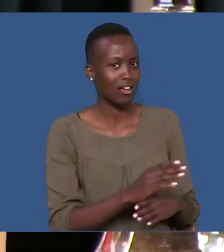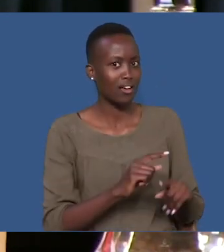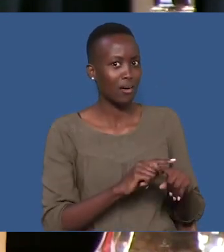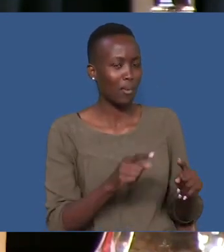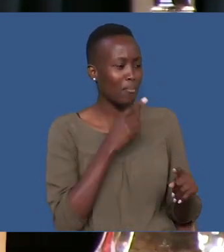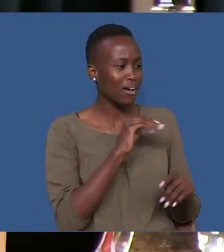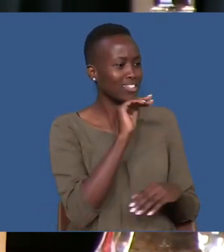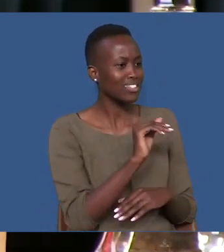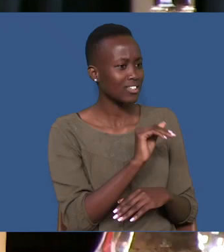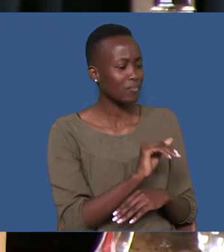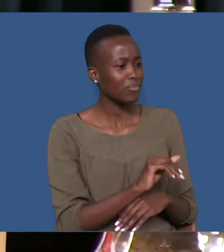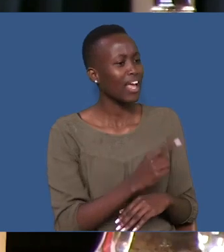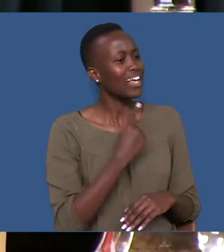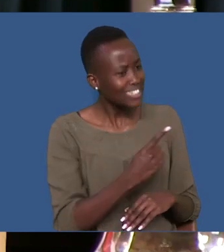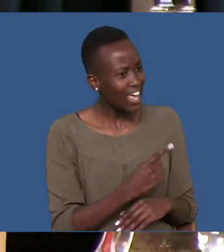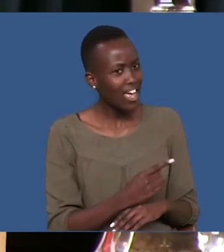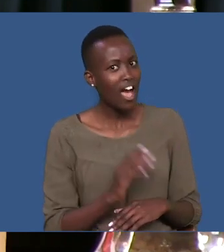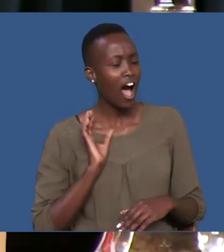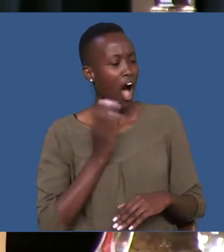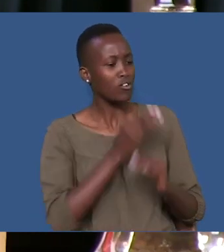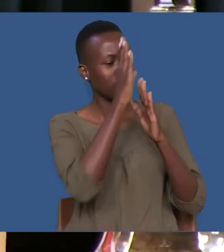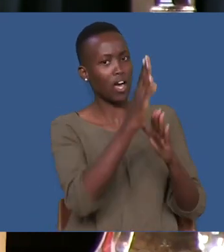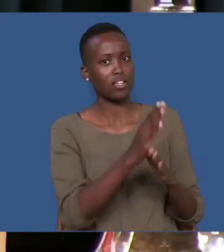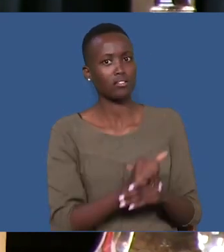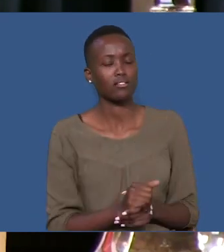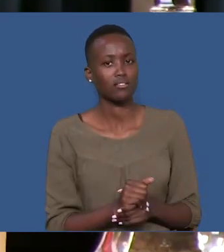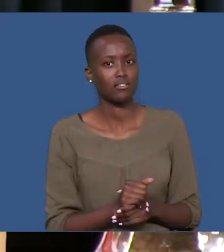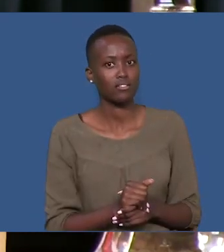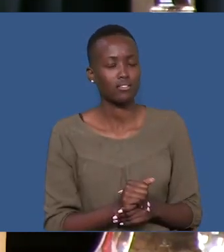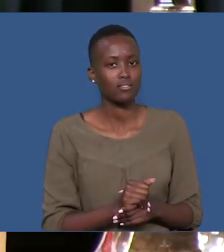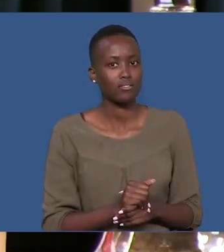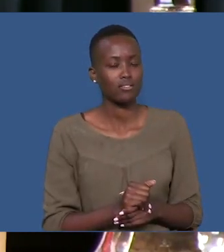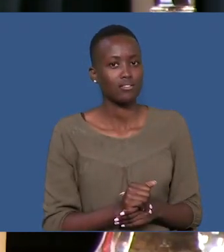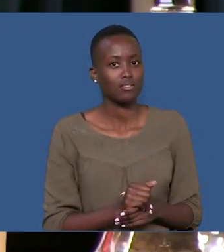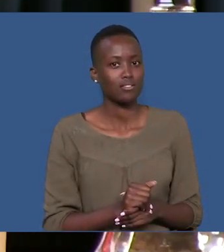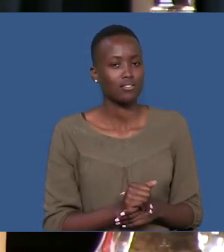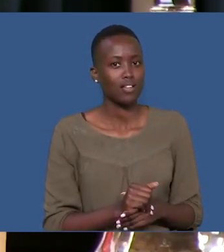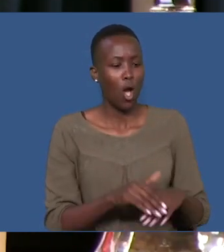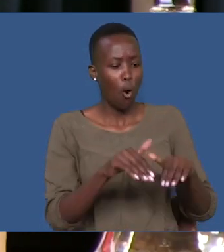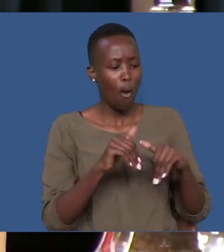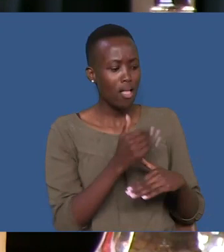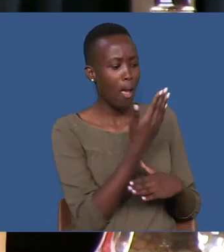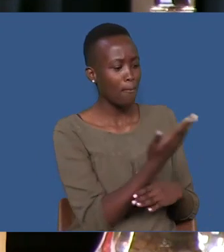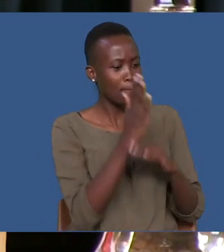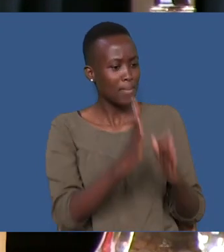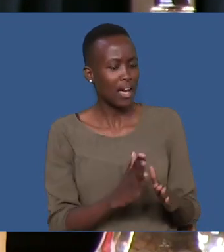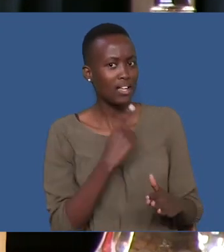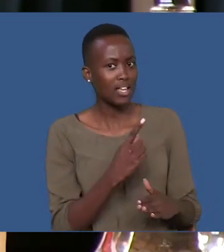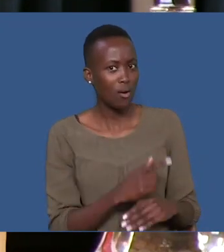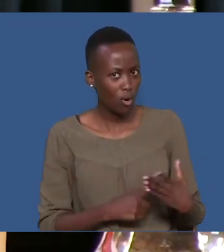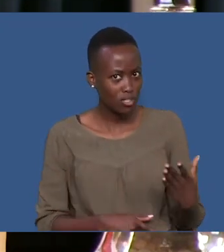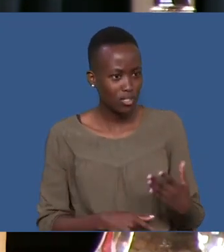Okay. And then again, he closed his eyes and they started by praying, "Our Father." Waiting for the beggar to say, "Our Father," again, he